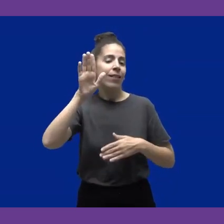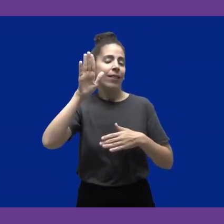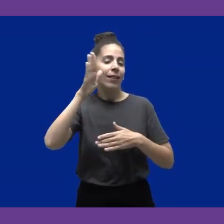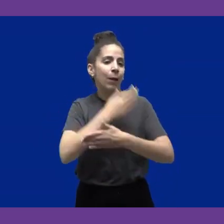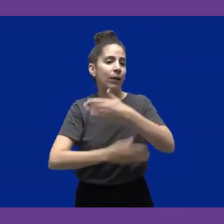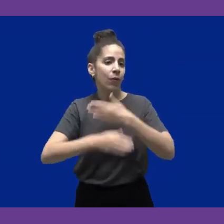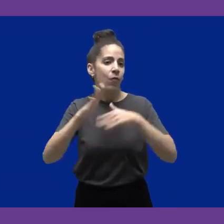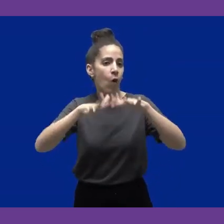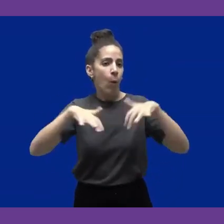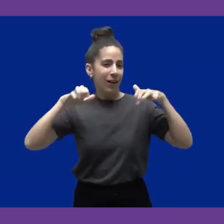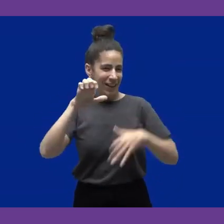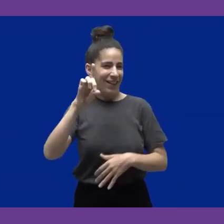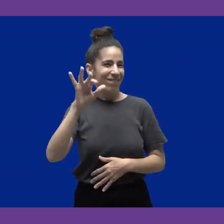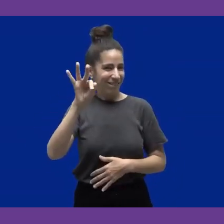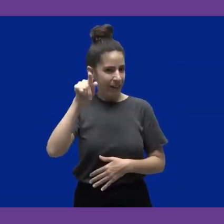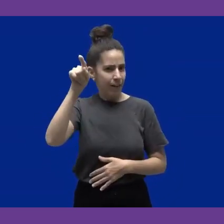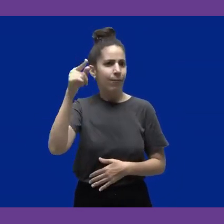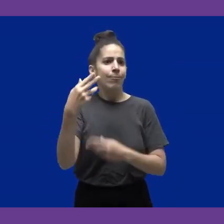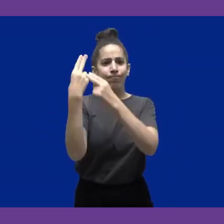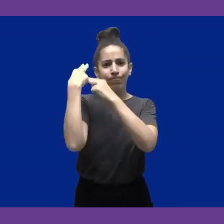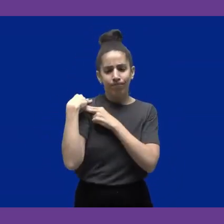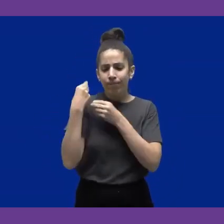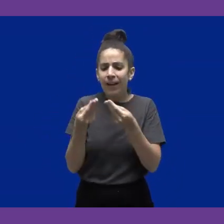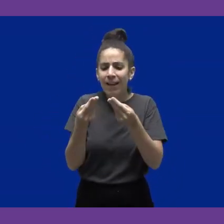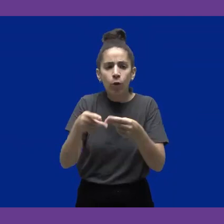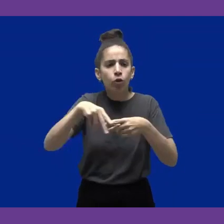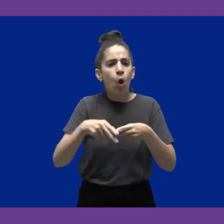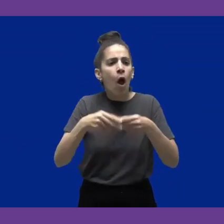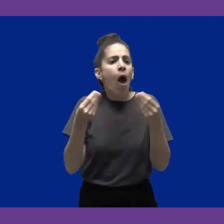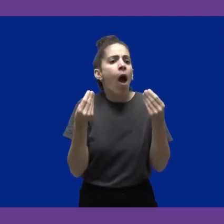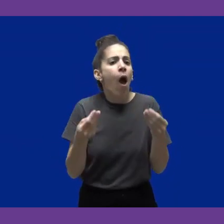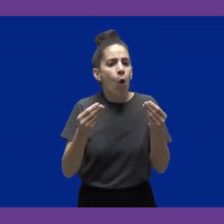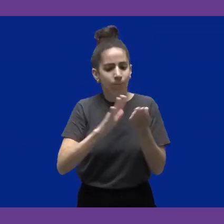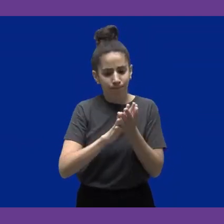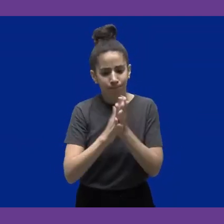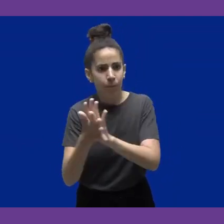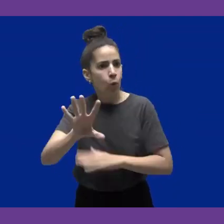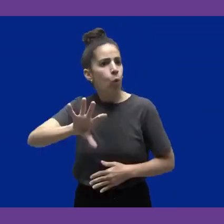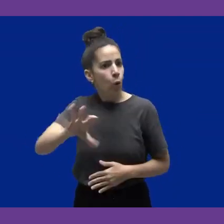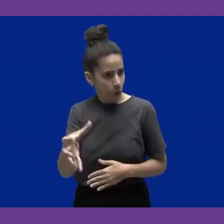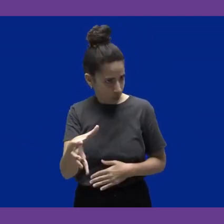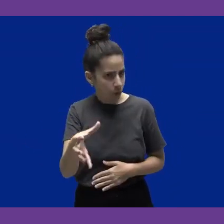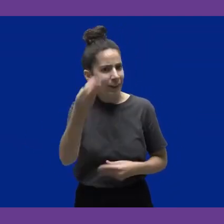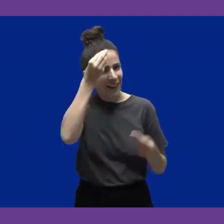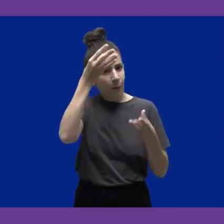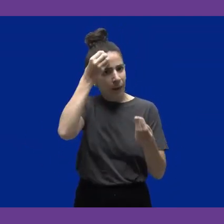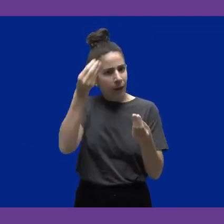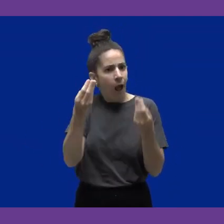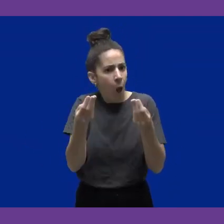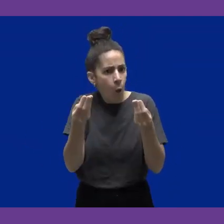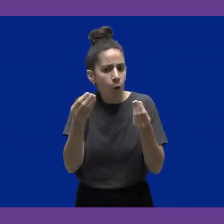relevant information on how to collect feedback and how to provide it. We are reaching the end, so I